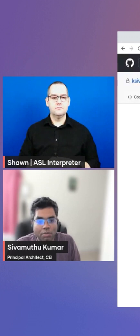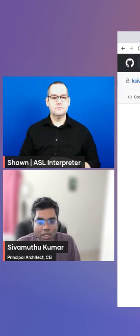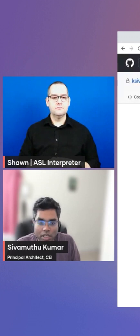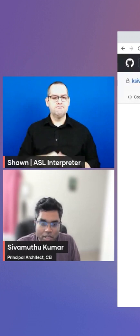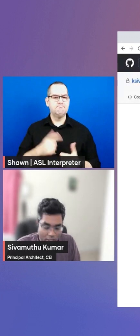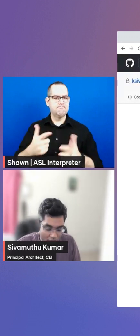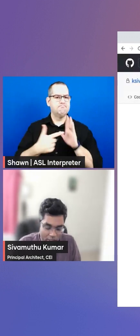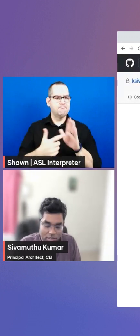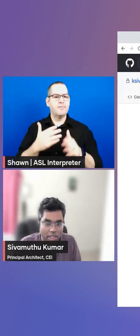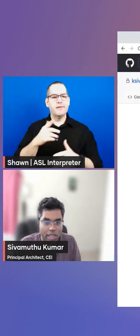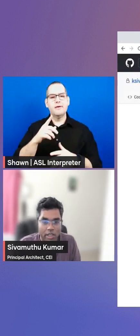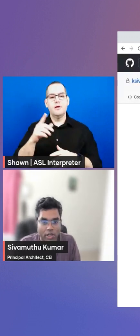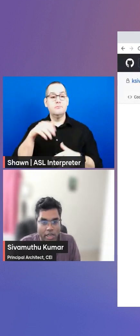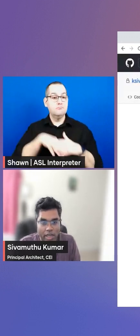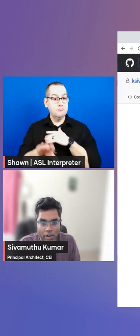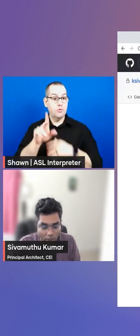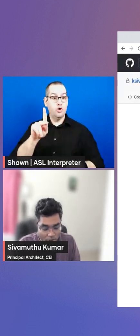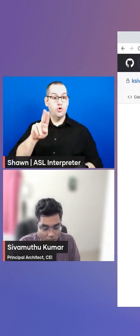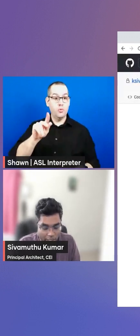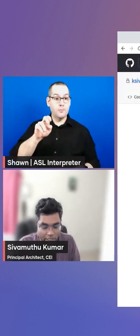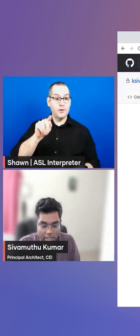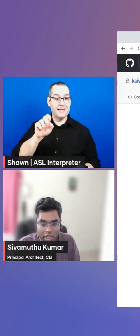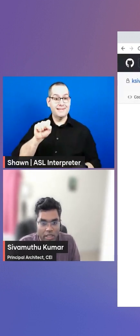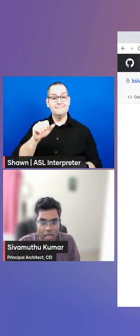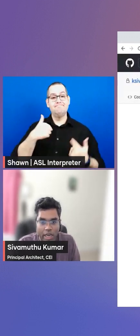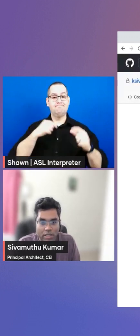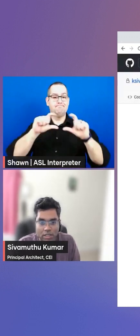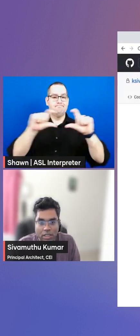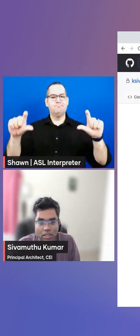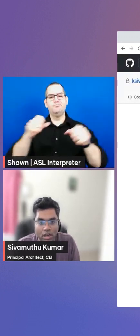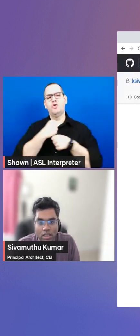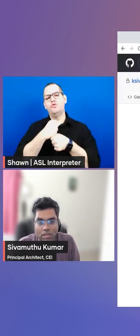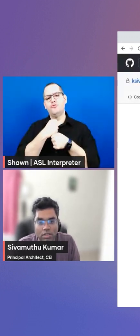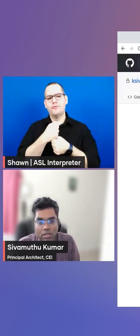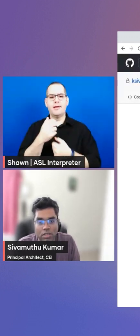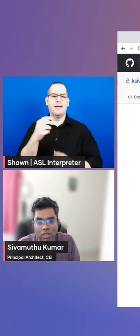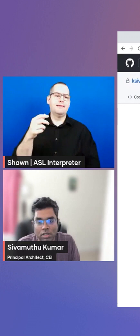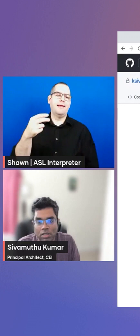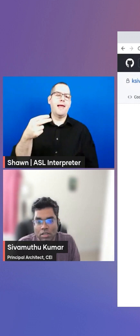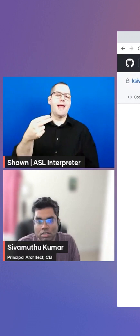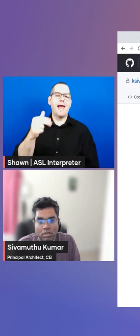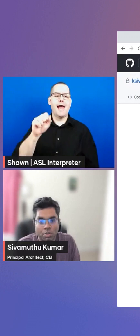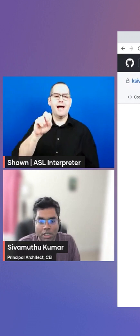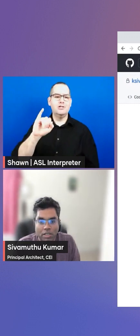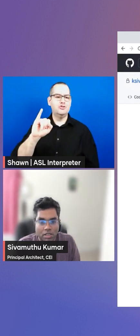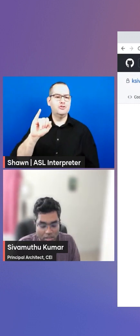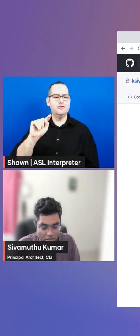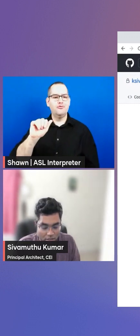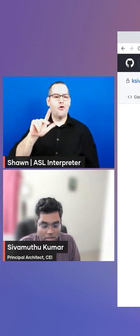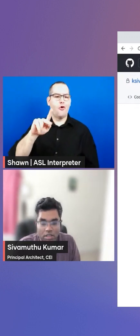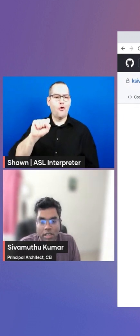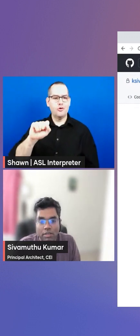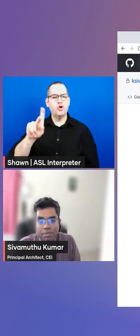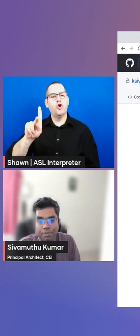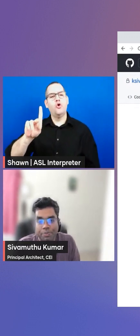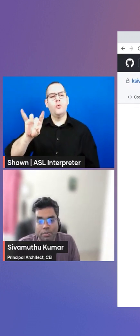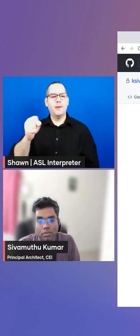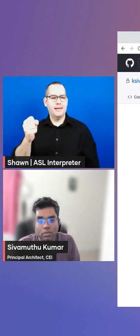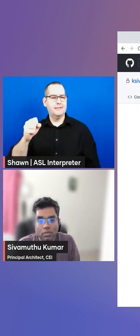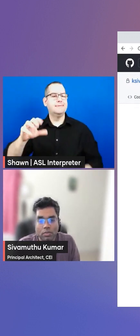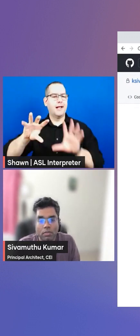like come here and say like, okay, I want to create a HashiCorp Kubernetes cluster,